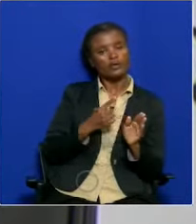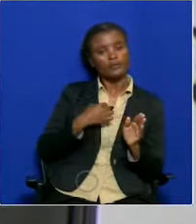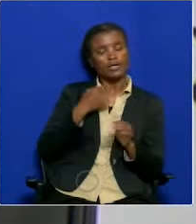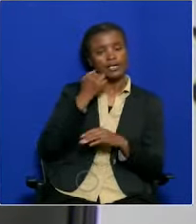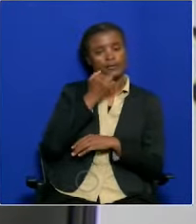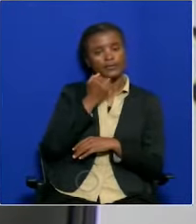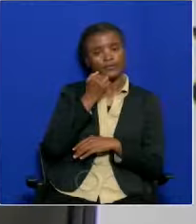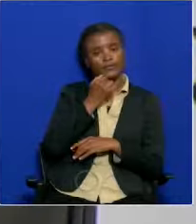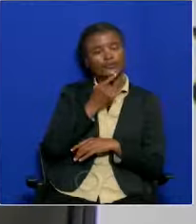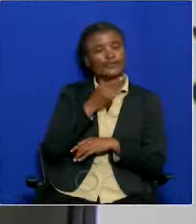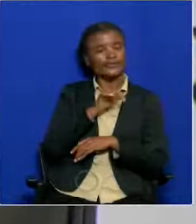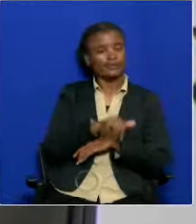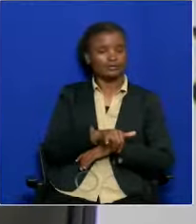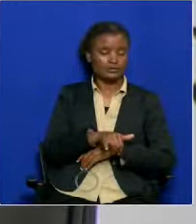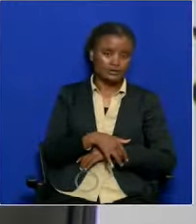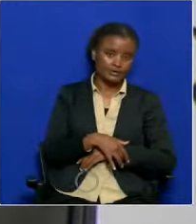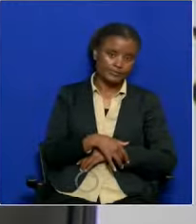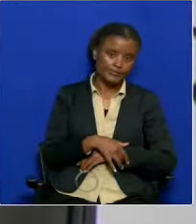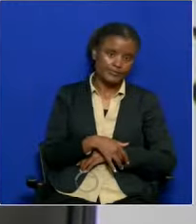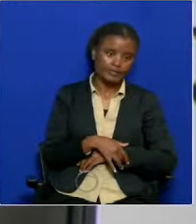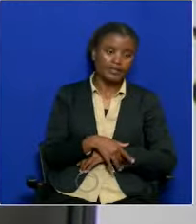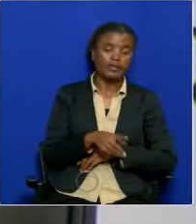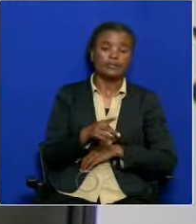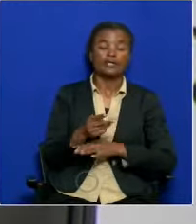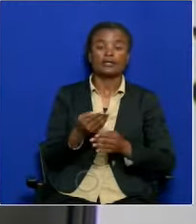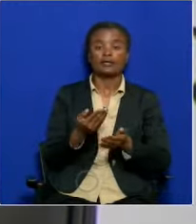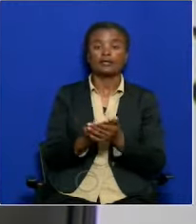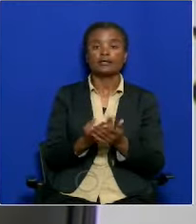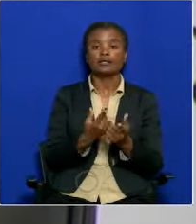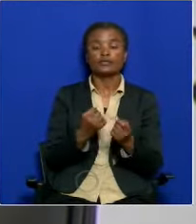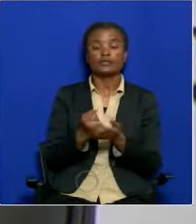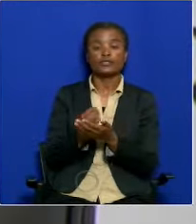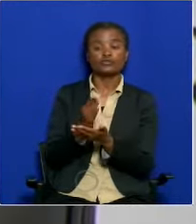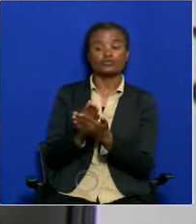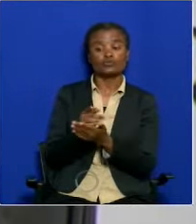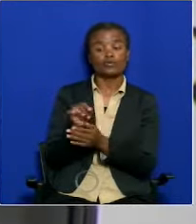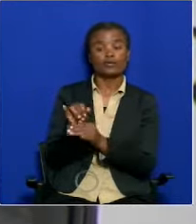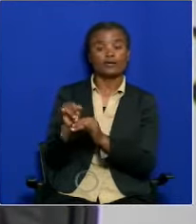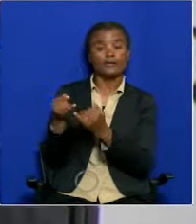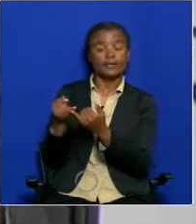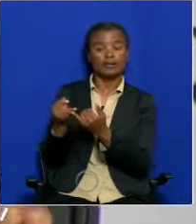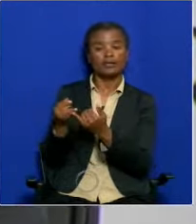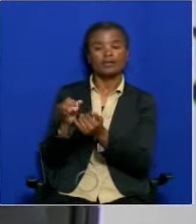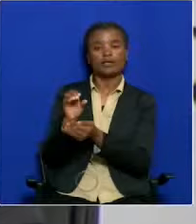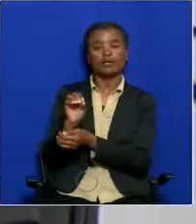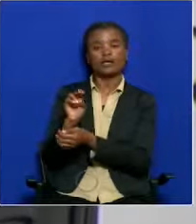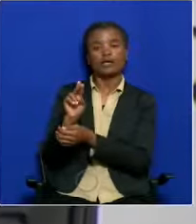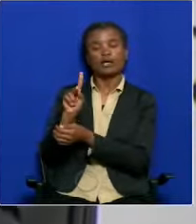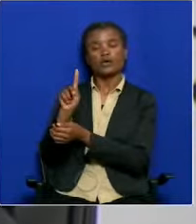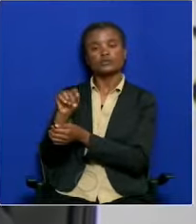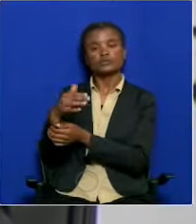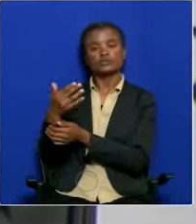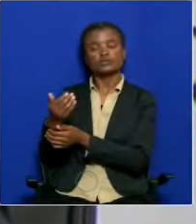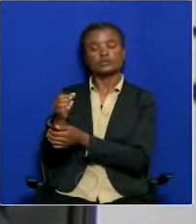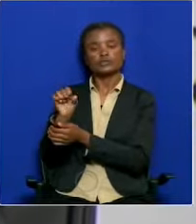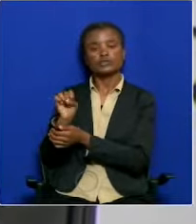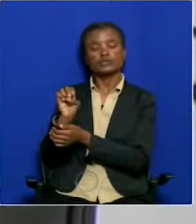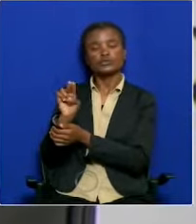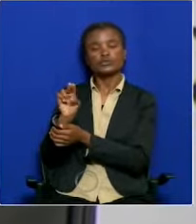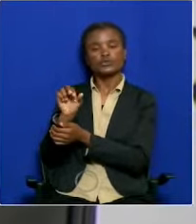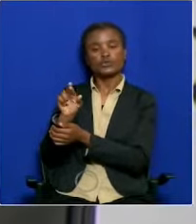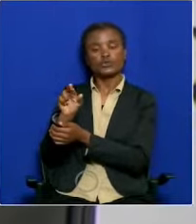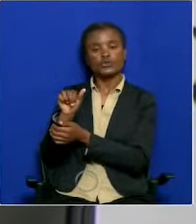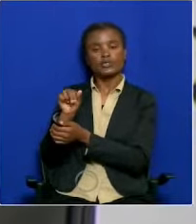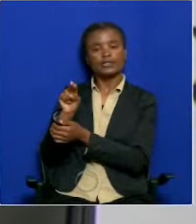but I can ensure that Outsurance and even the pictures where it was stored, then